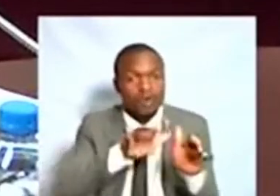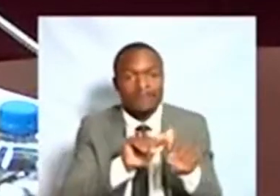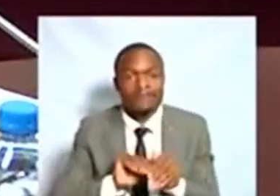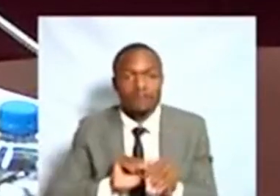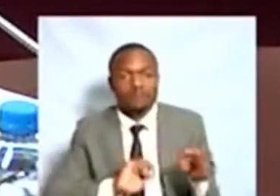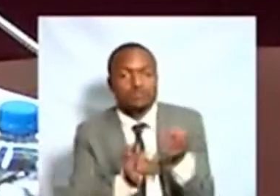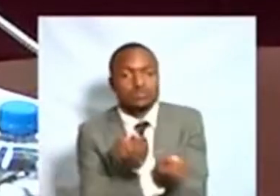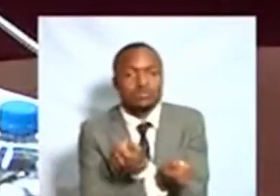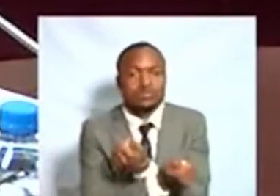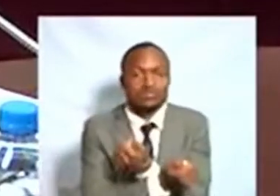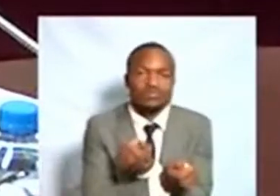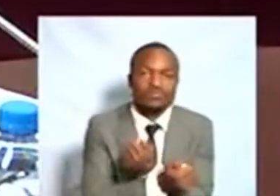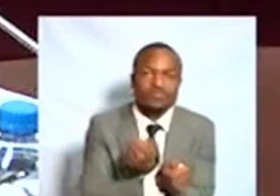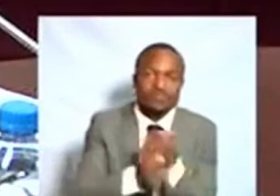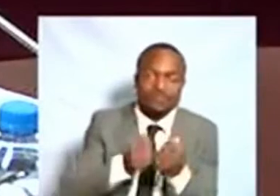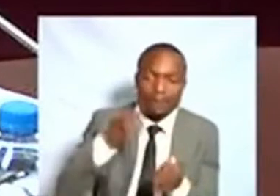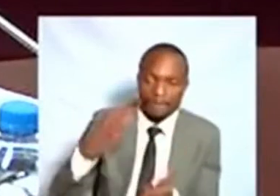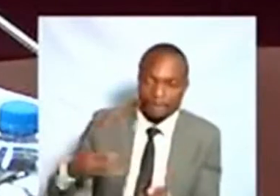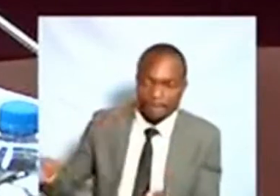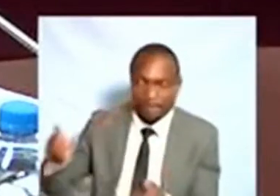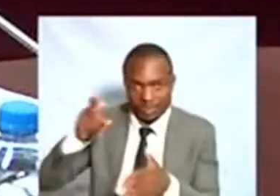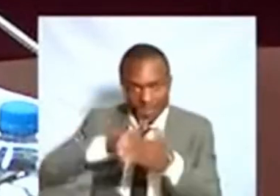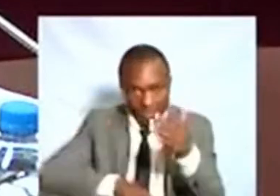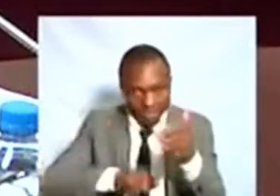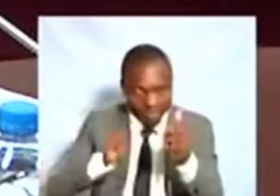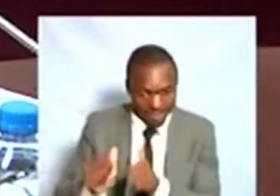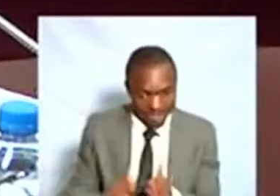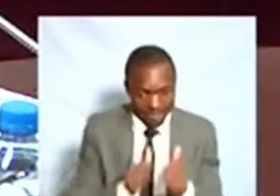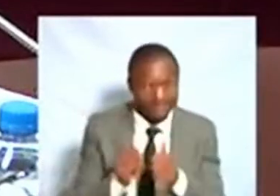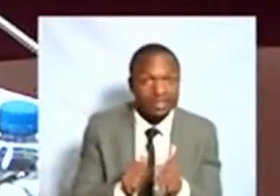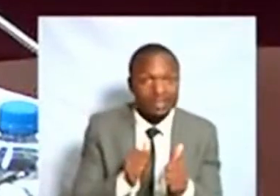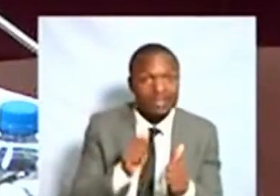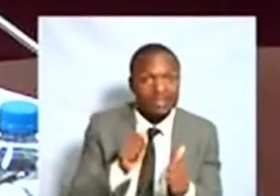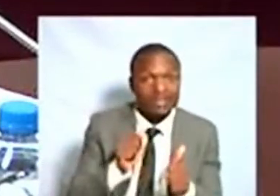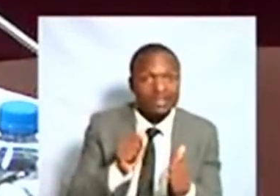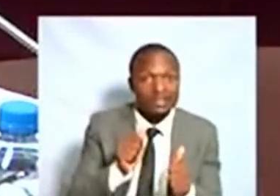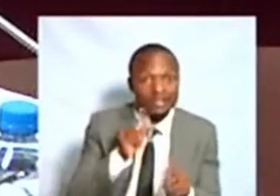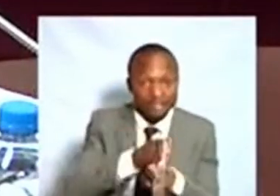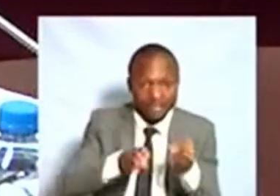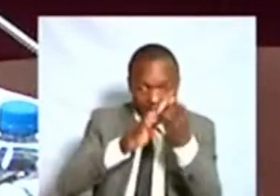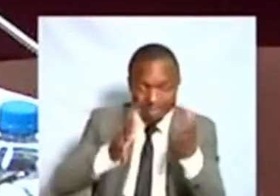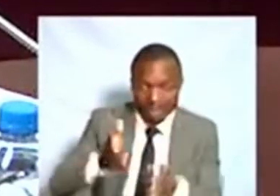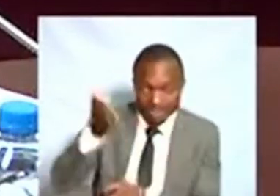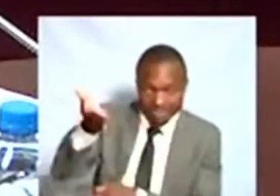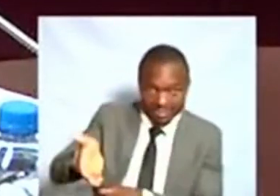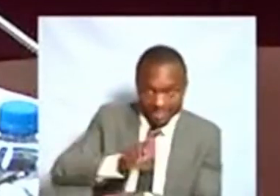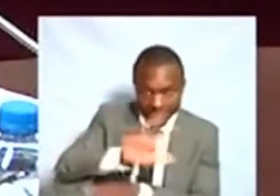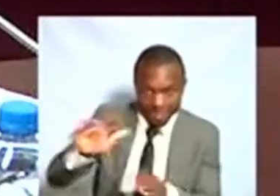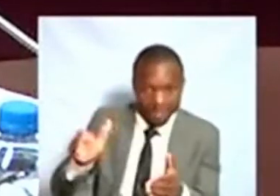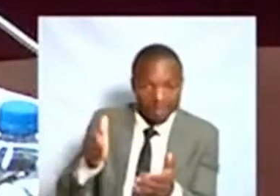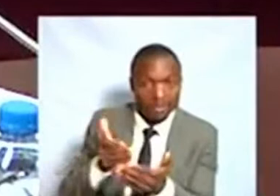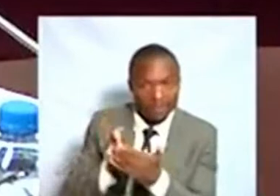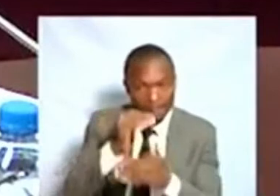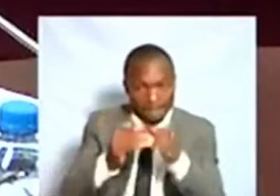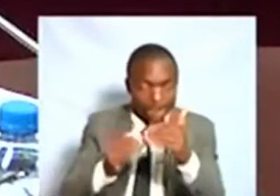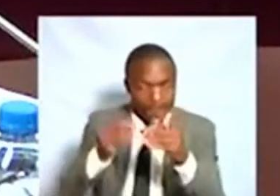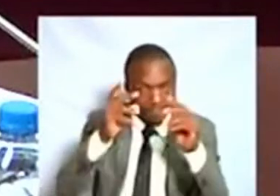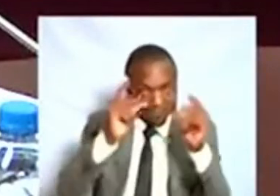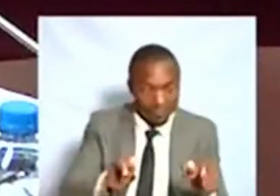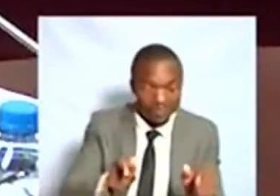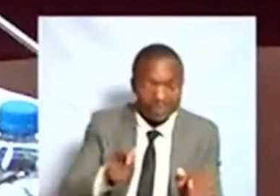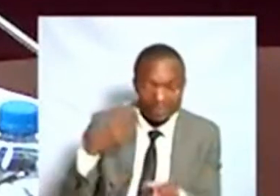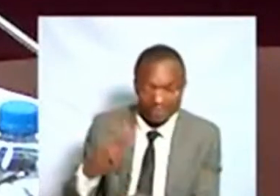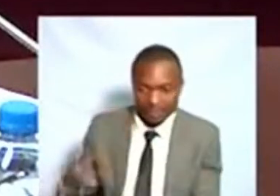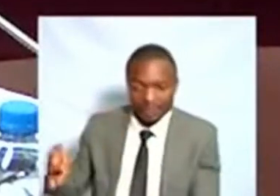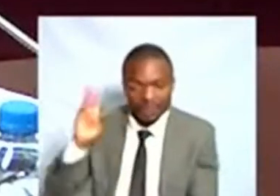material prices. Action taken. The contractor is on site, and when all stages are reached, the materials shall be